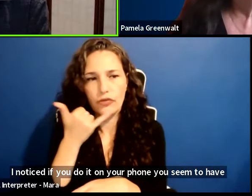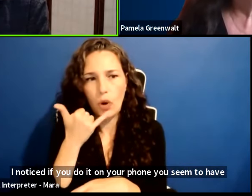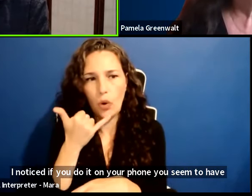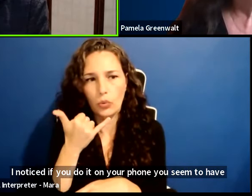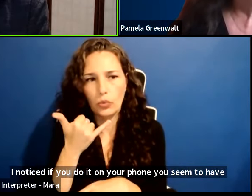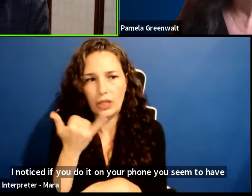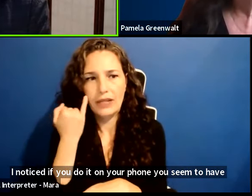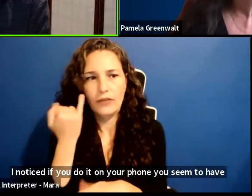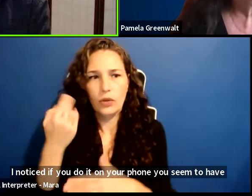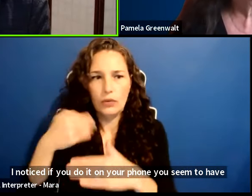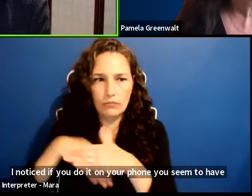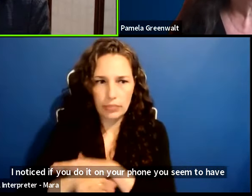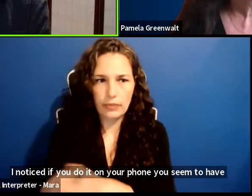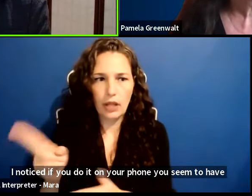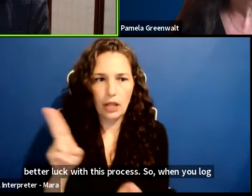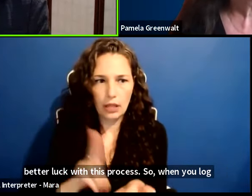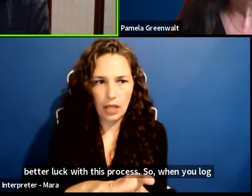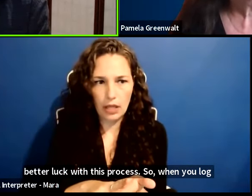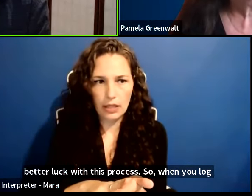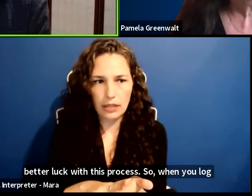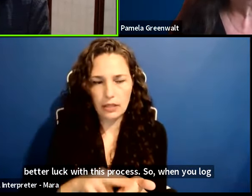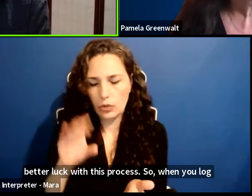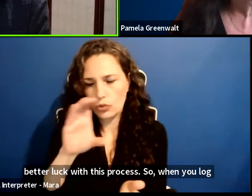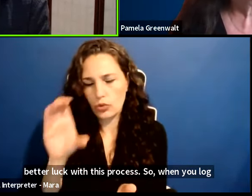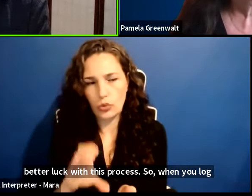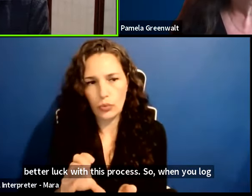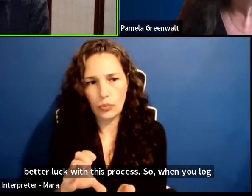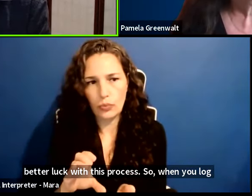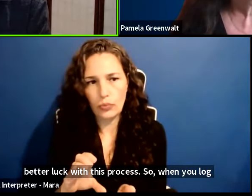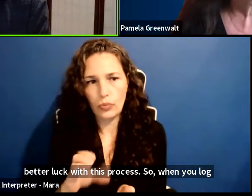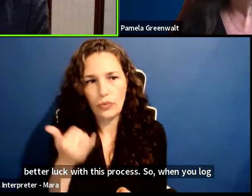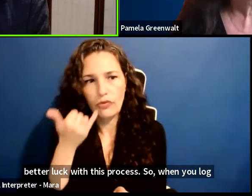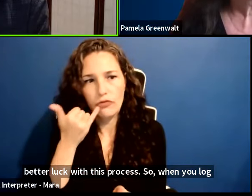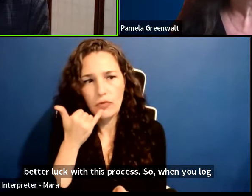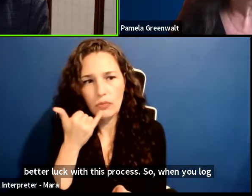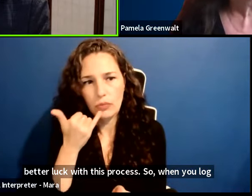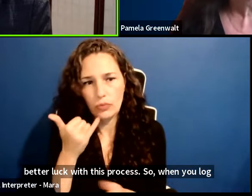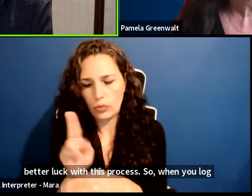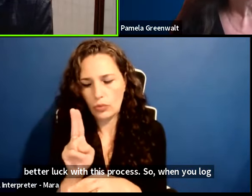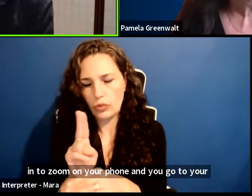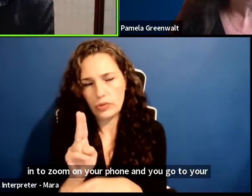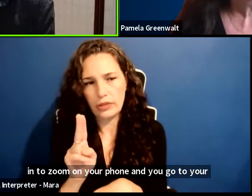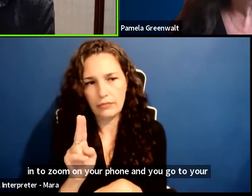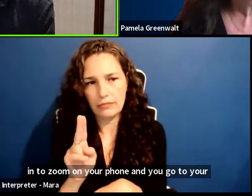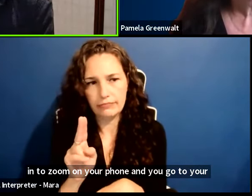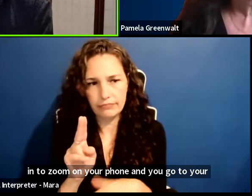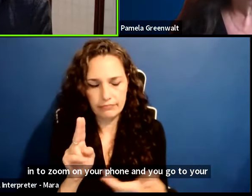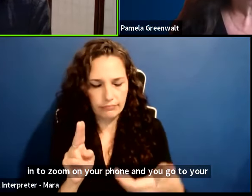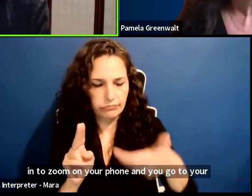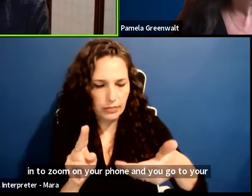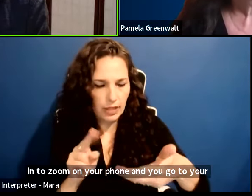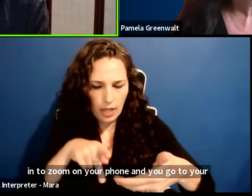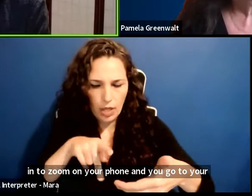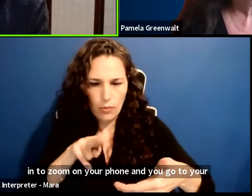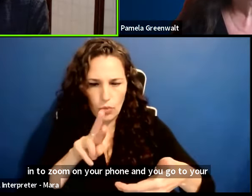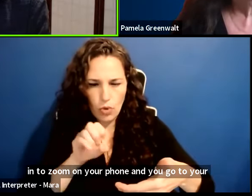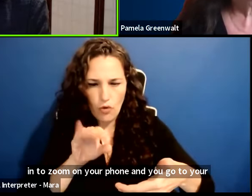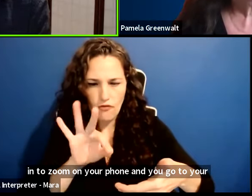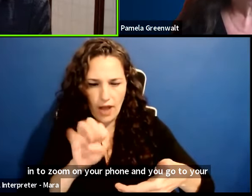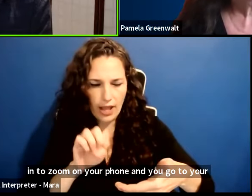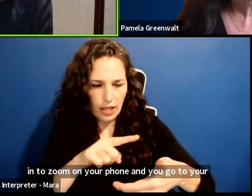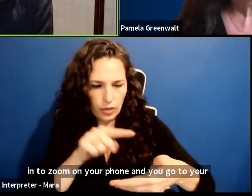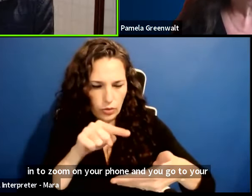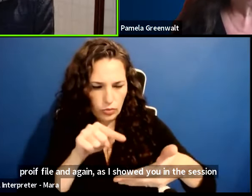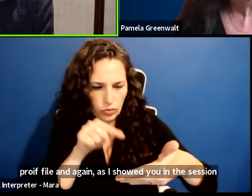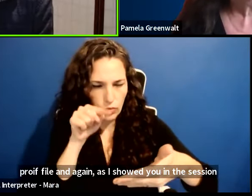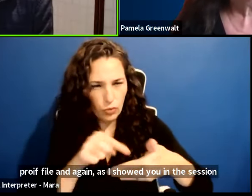into Zoom on your phone and you go to your profile, and again, as I showed you in the session, you can